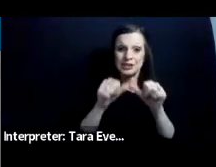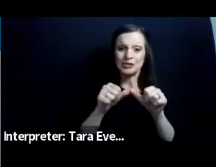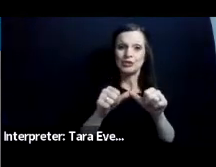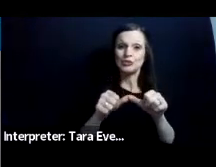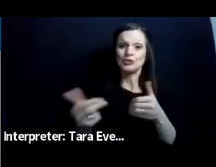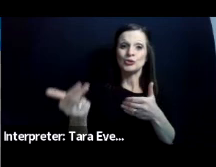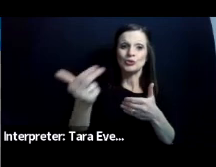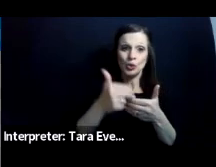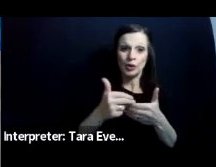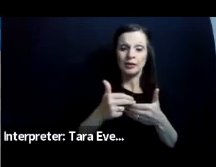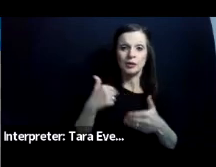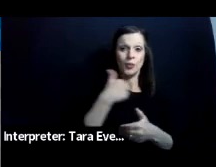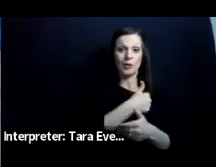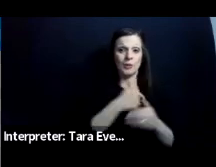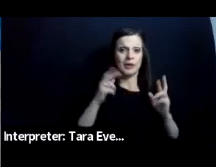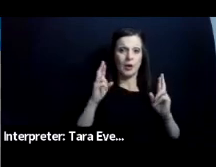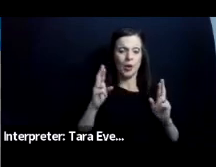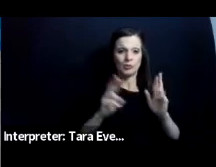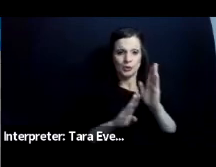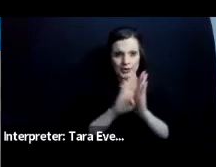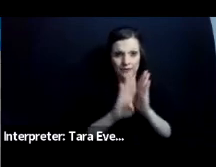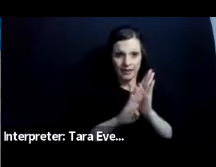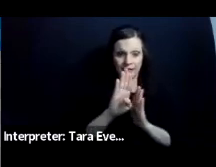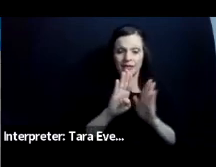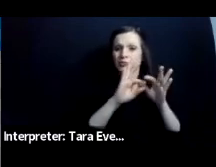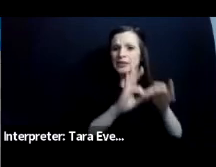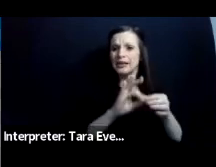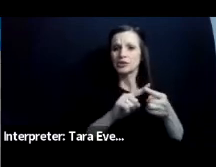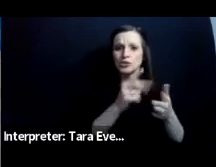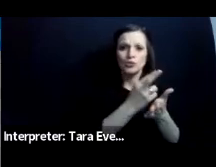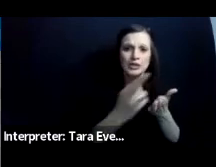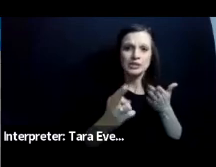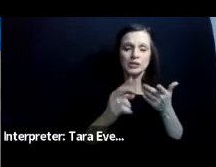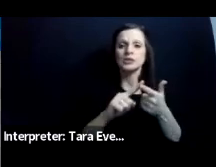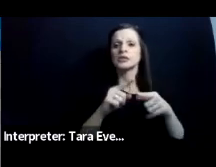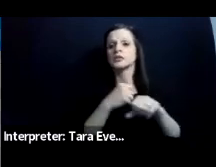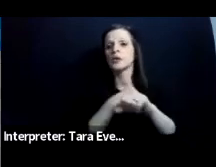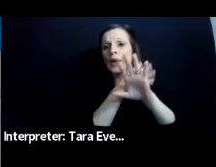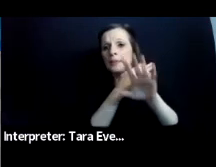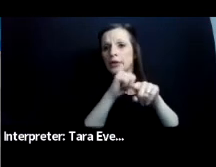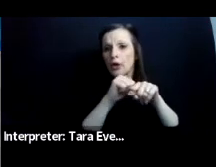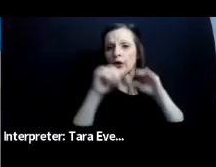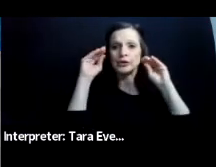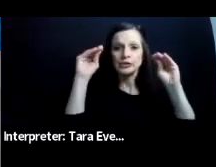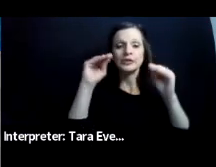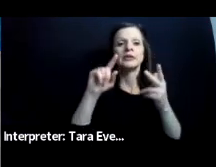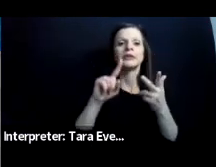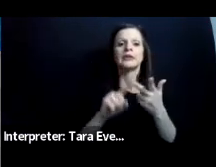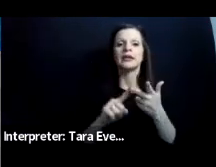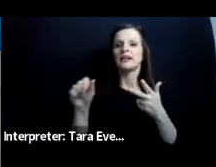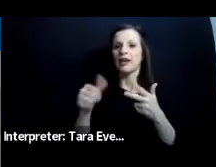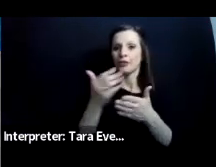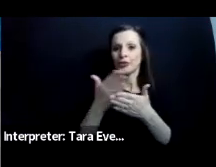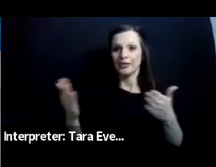comes to different resources, webinars, capacity building opportunities throughout this campaign. Thank you.